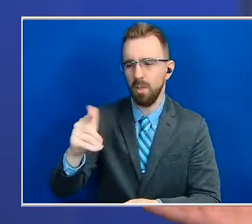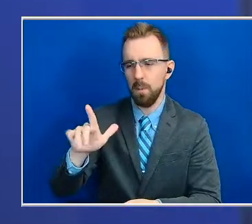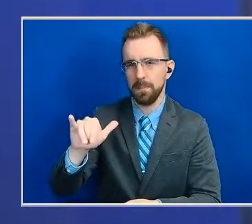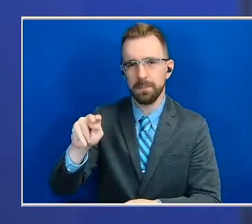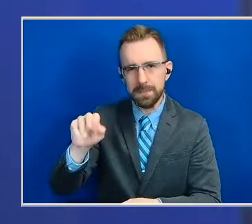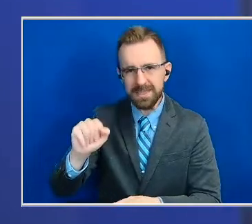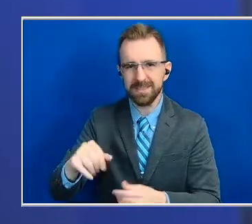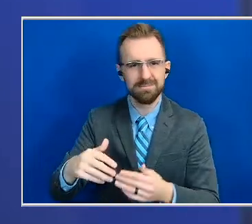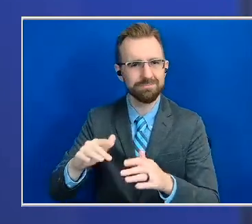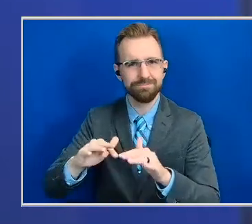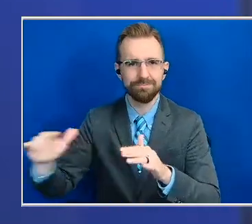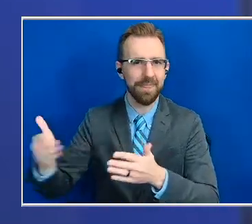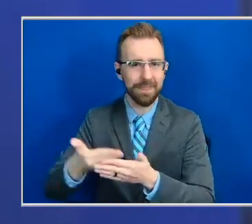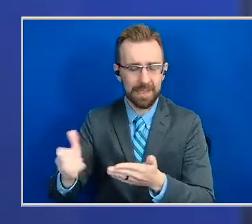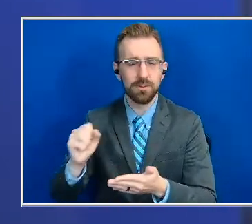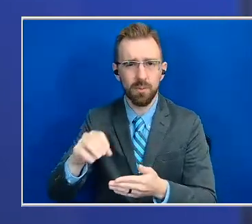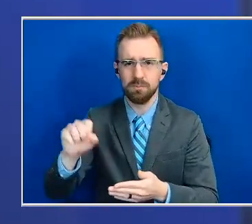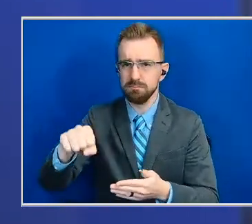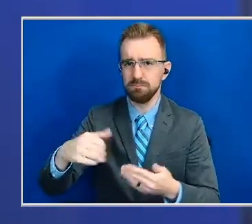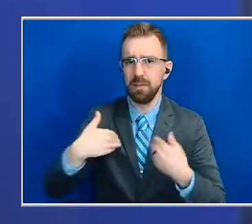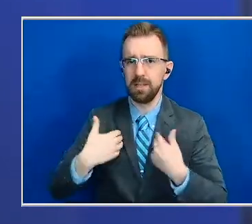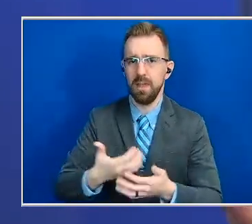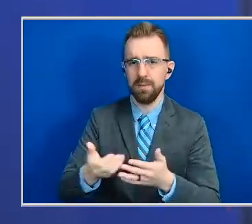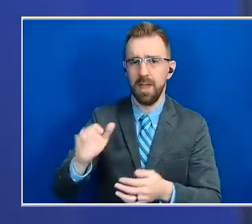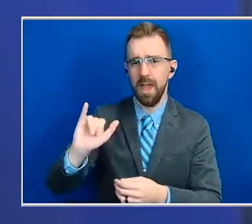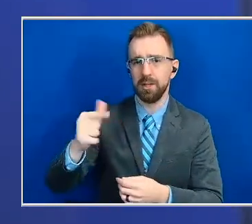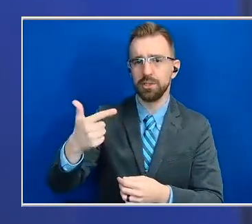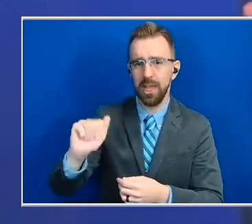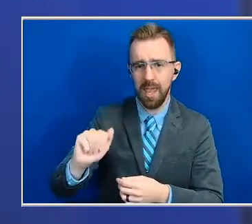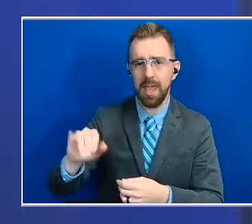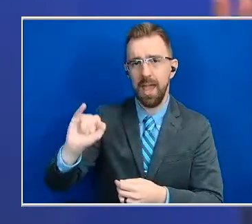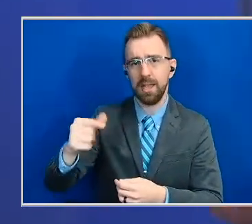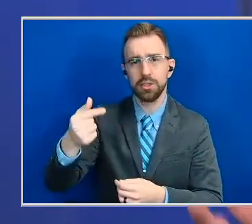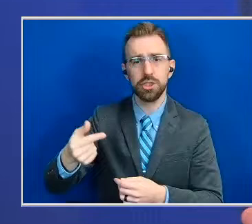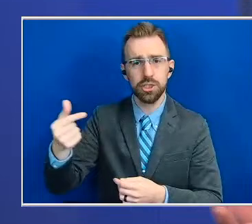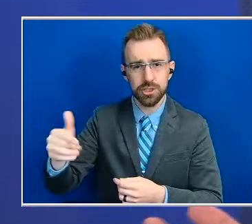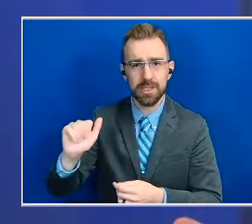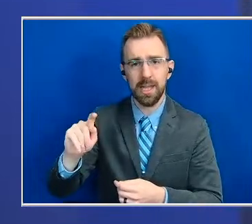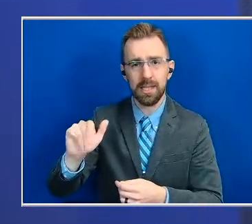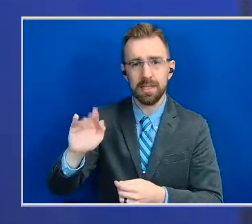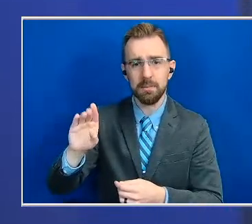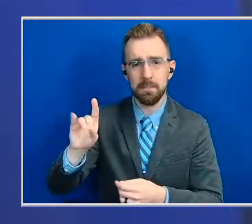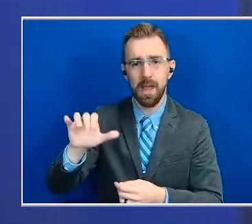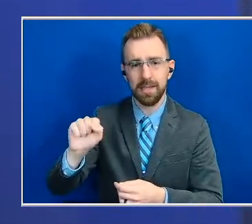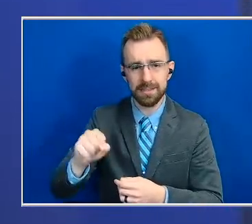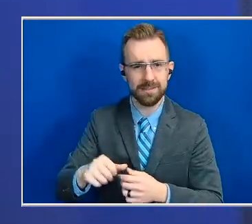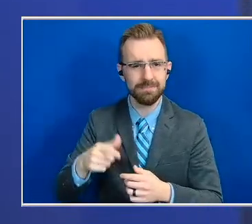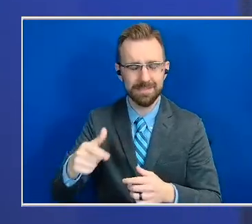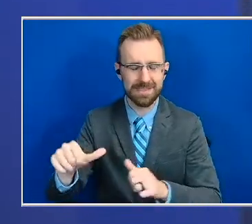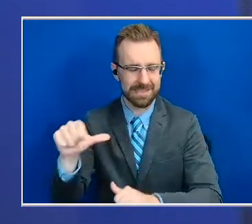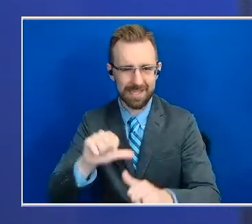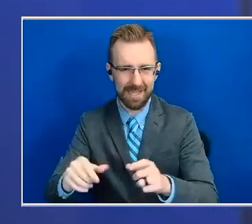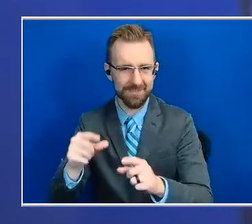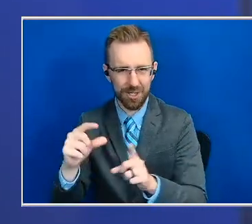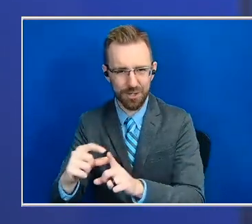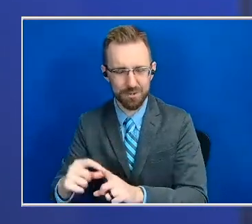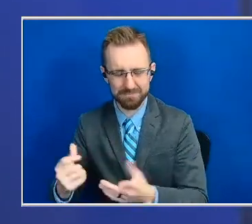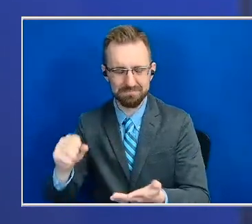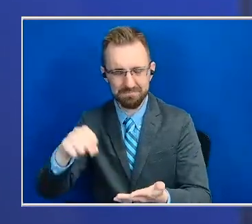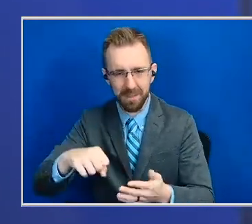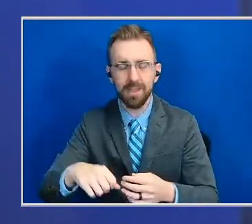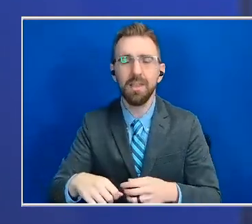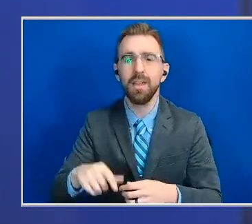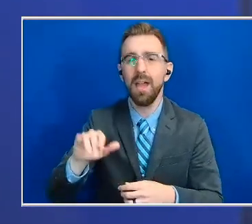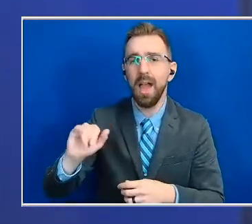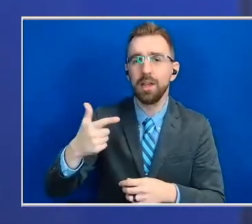milk does have a lot of IgA and IgG antibodies, speaking in most scientific terms, and those IgA antibodies